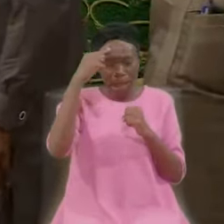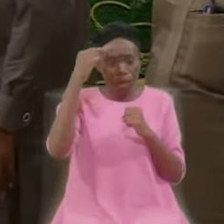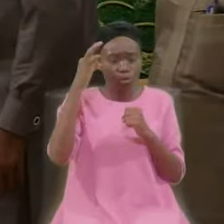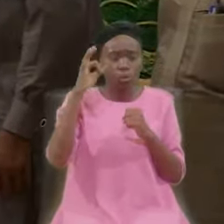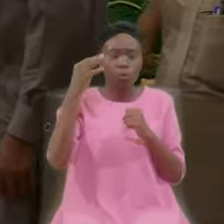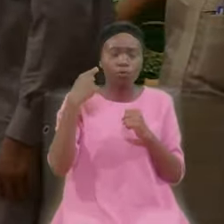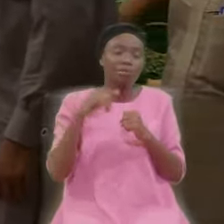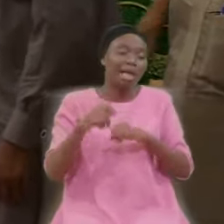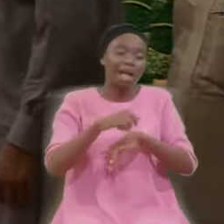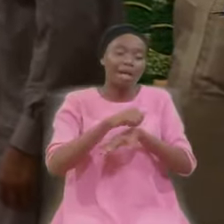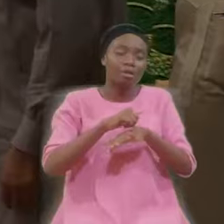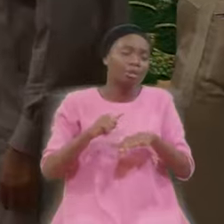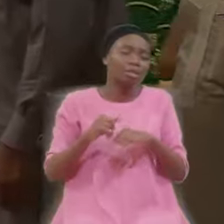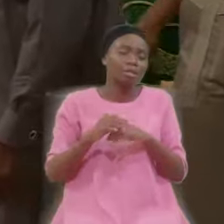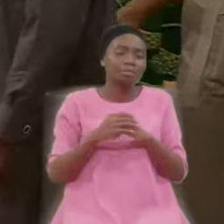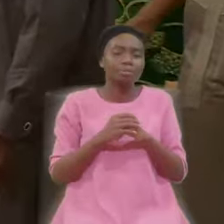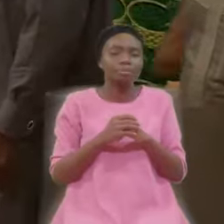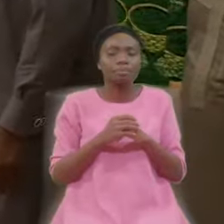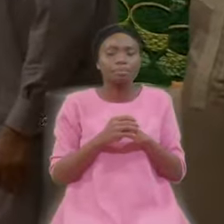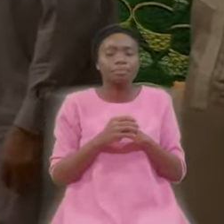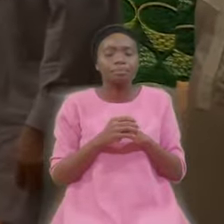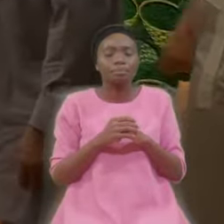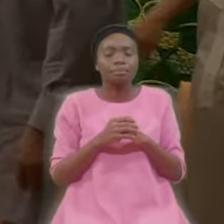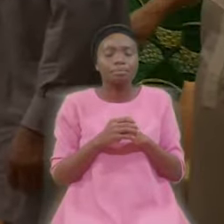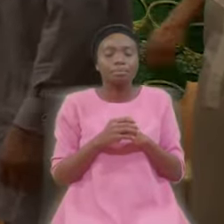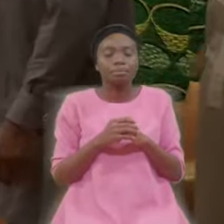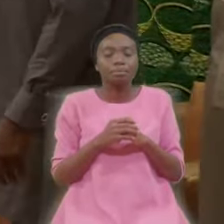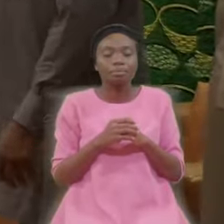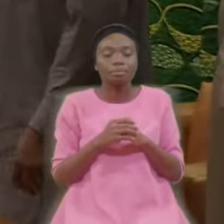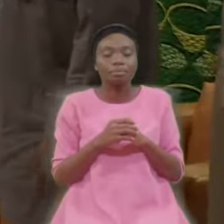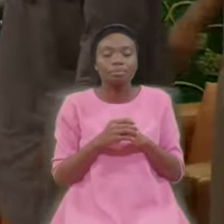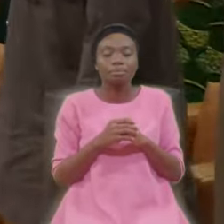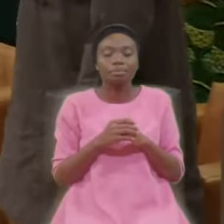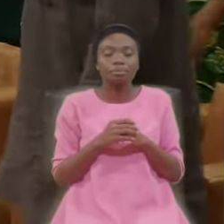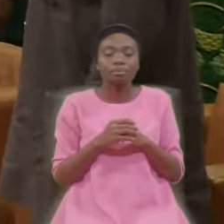anointing, unprecedented anointing.